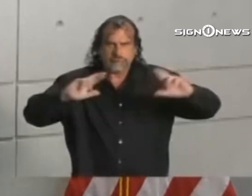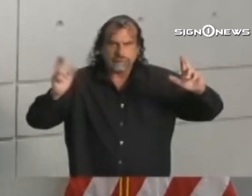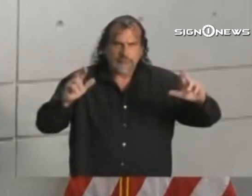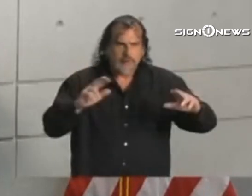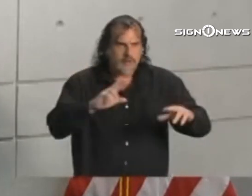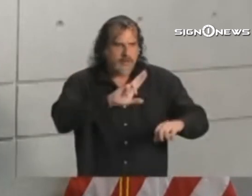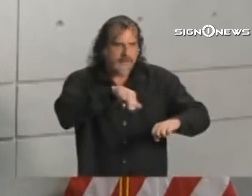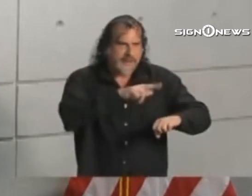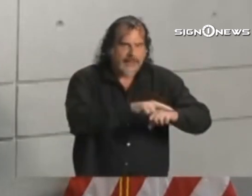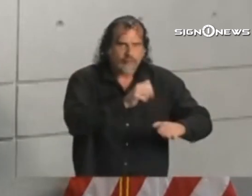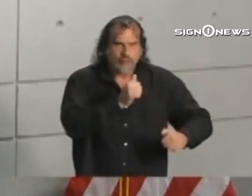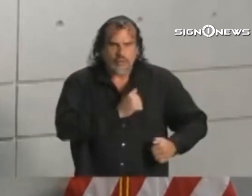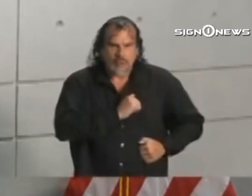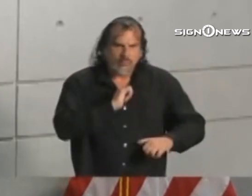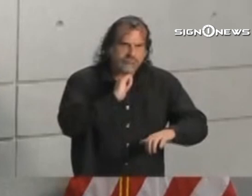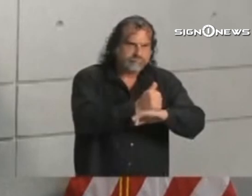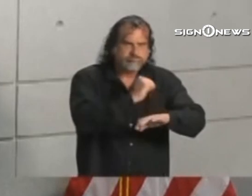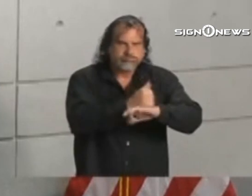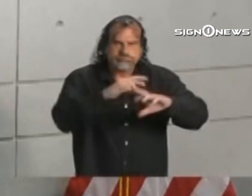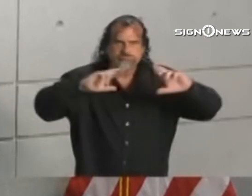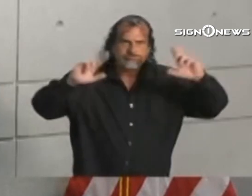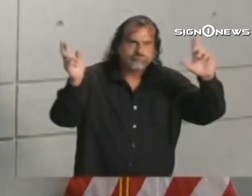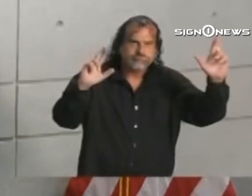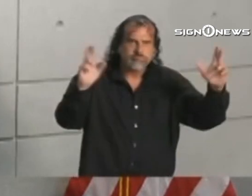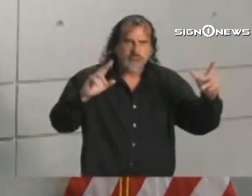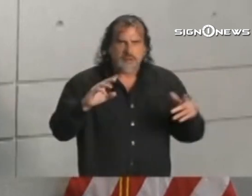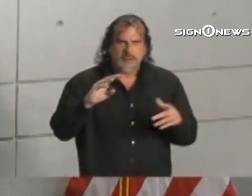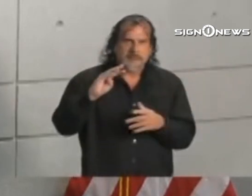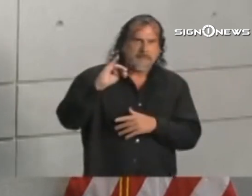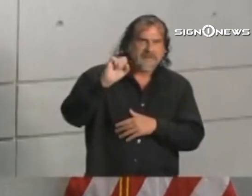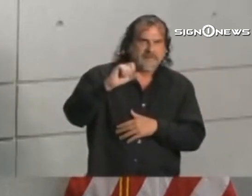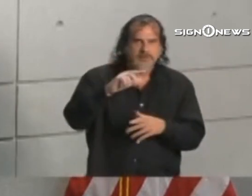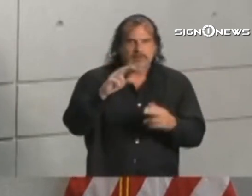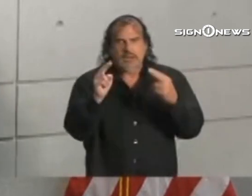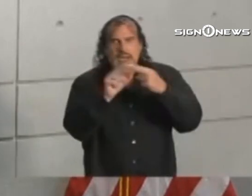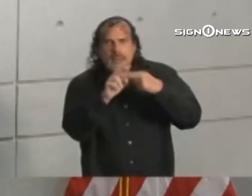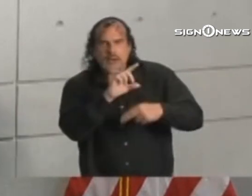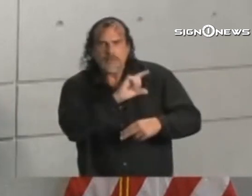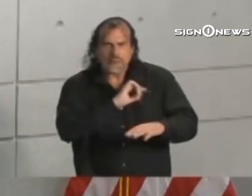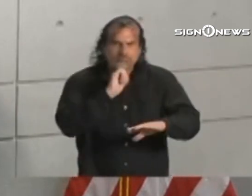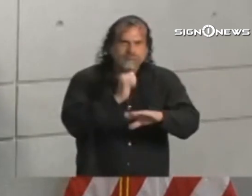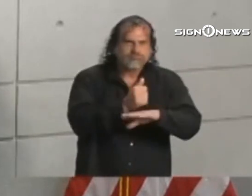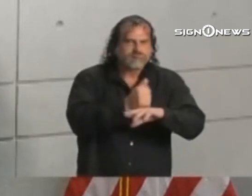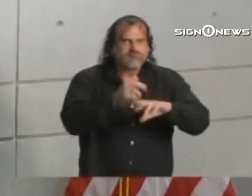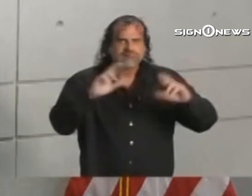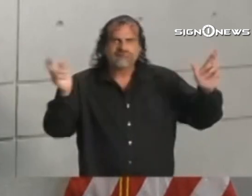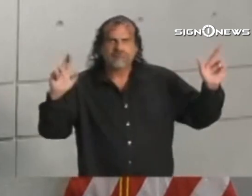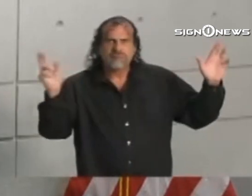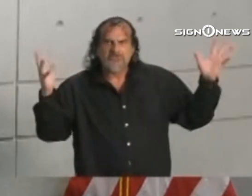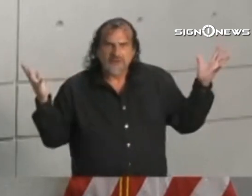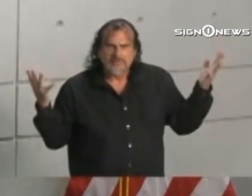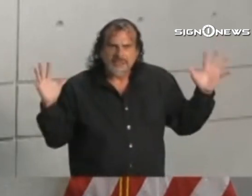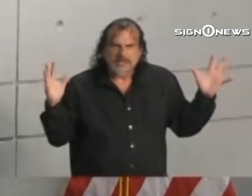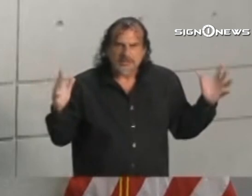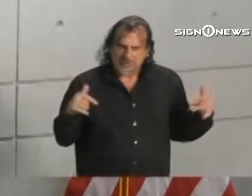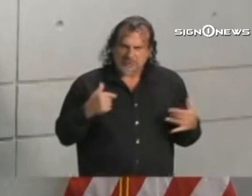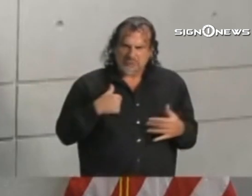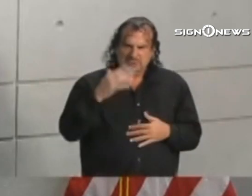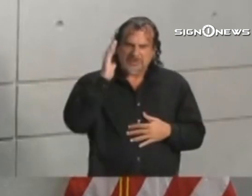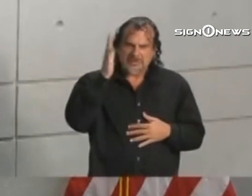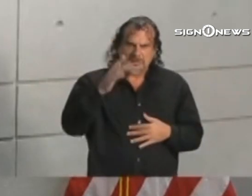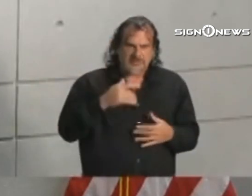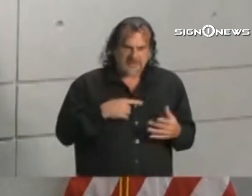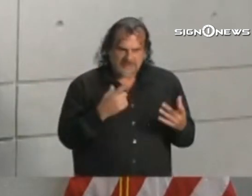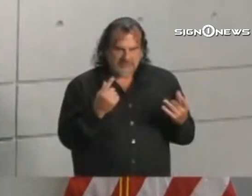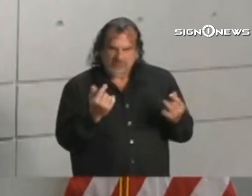National Guard has, as well as the Mississippi Highway Patrol and others, we will